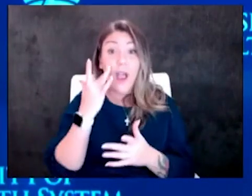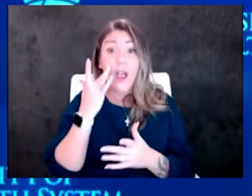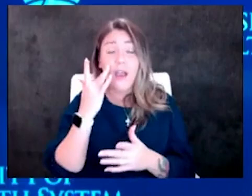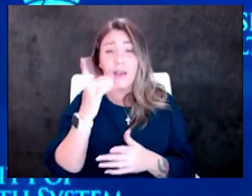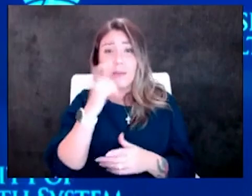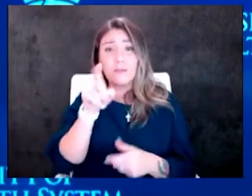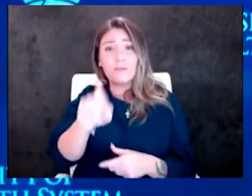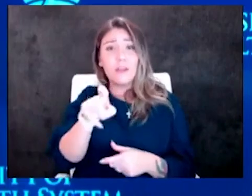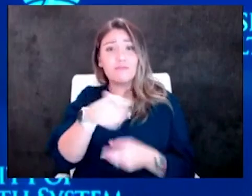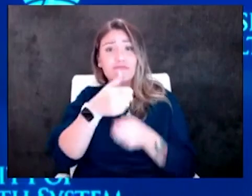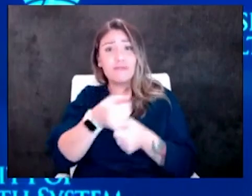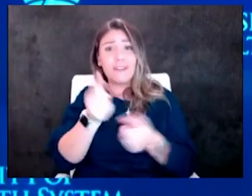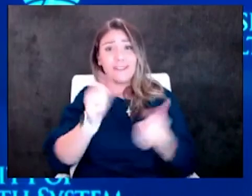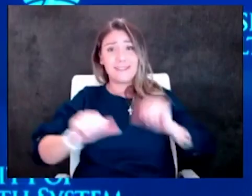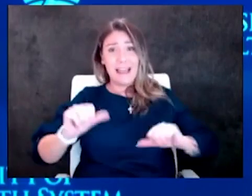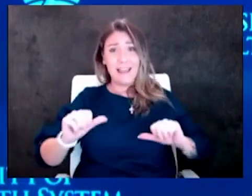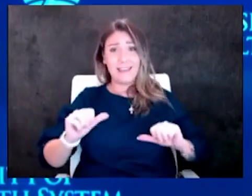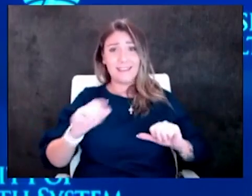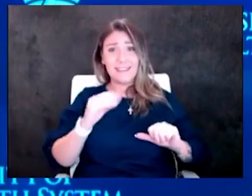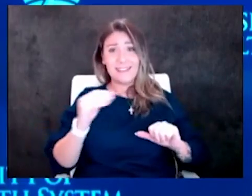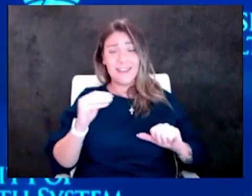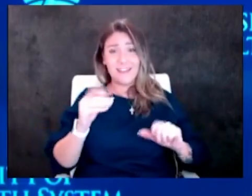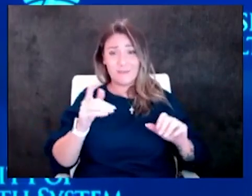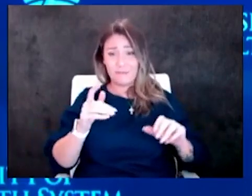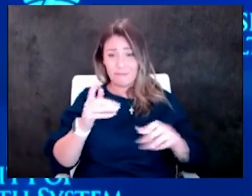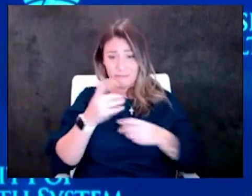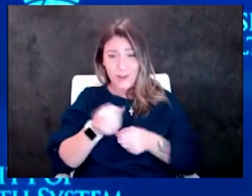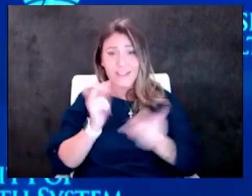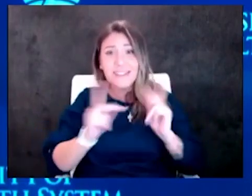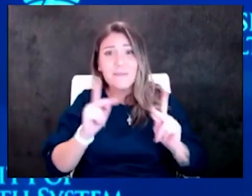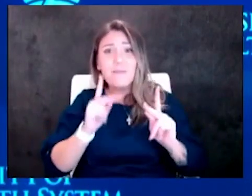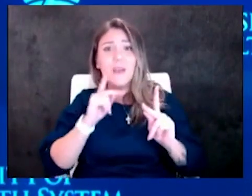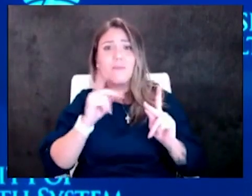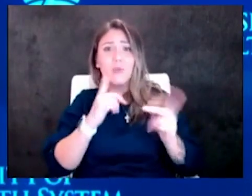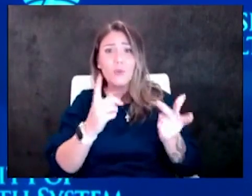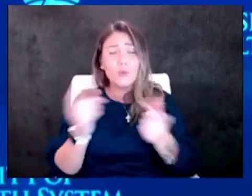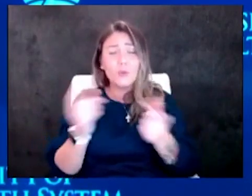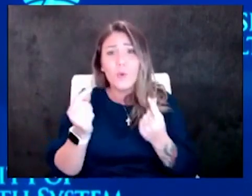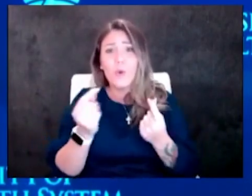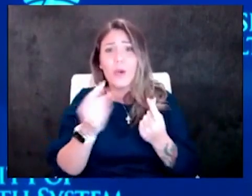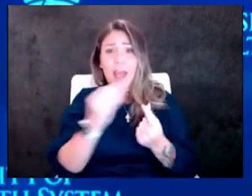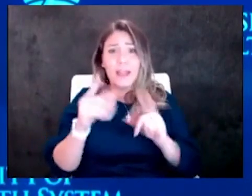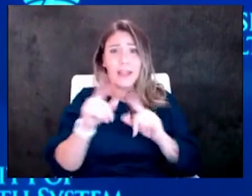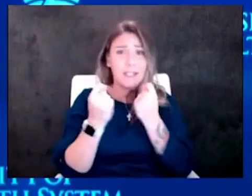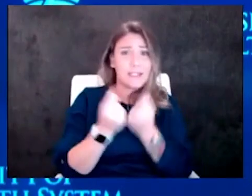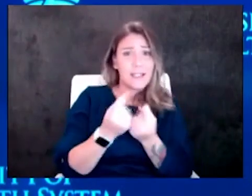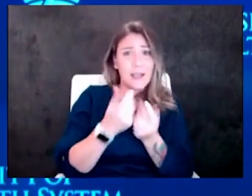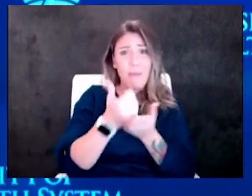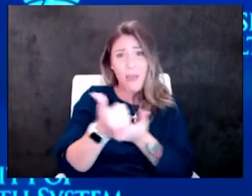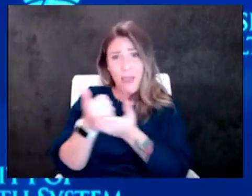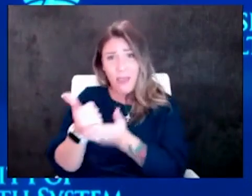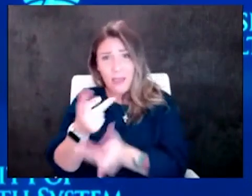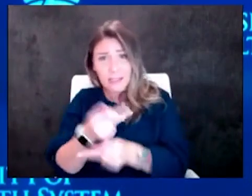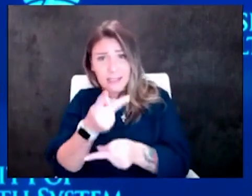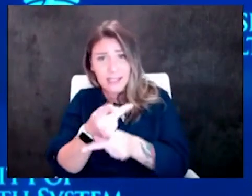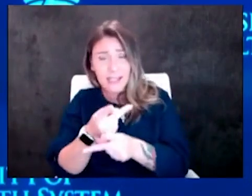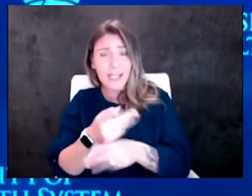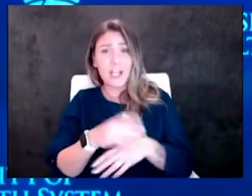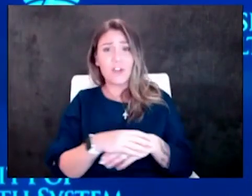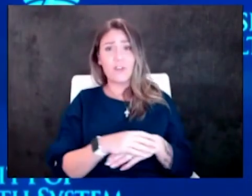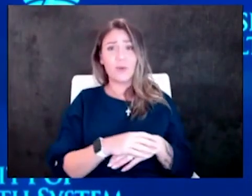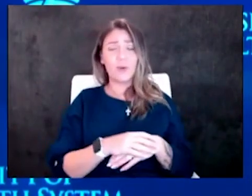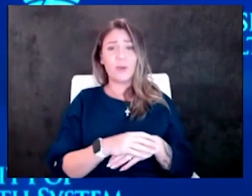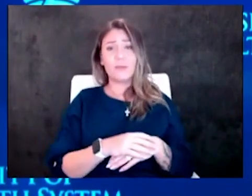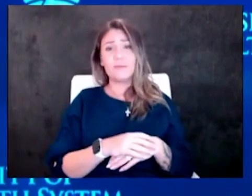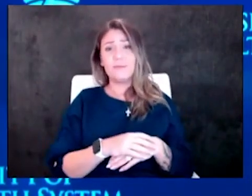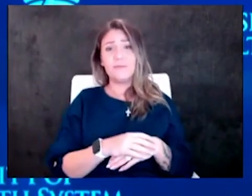science. And you have to trust the folks who are delivering the science. You have to trust the team of people who are helping taking care of you. And you have